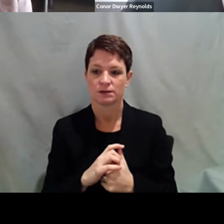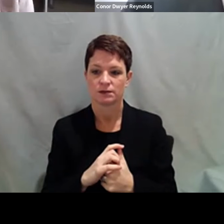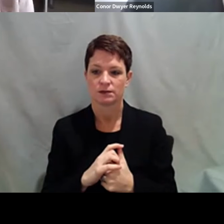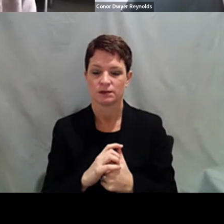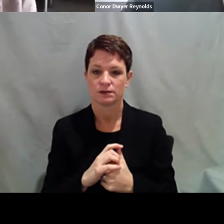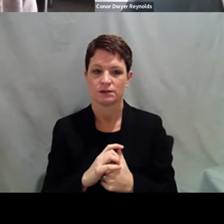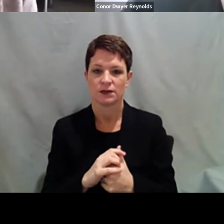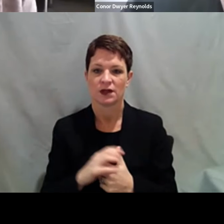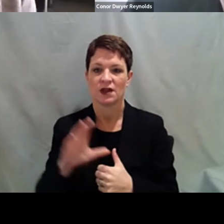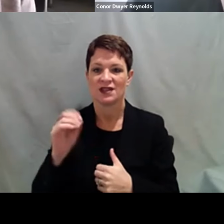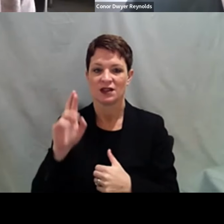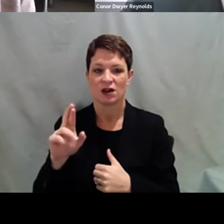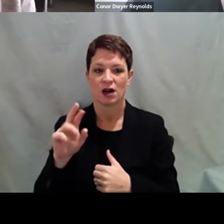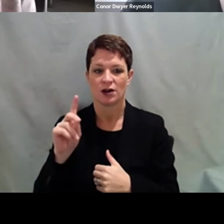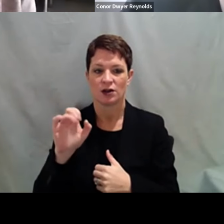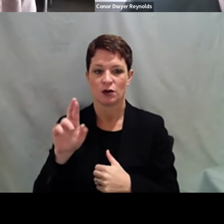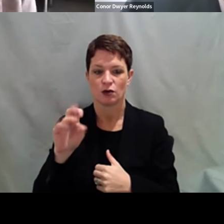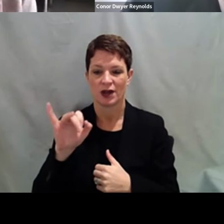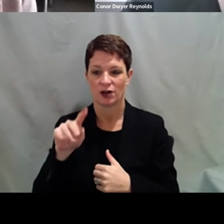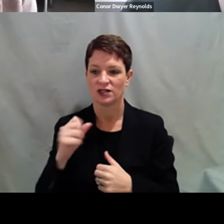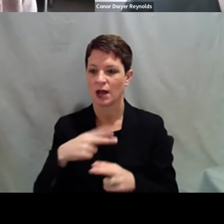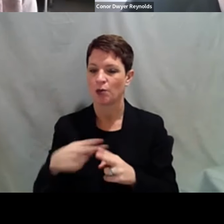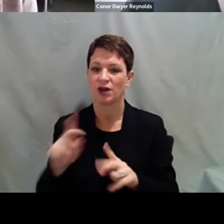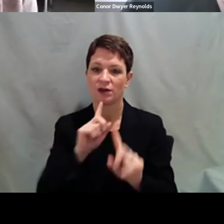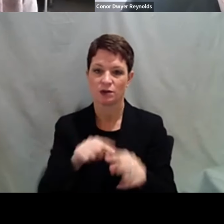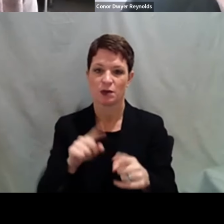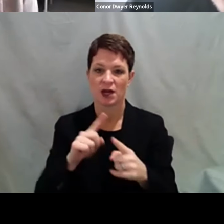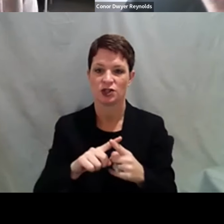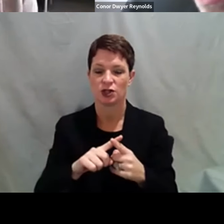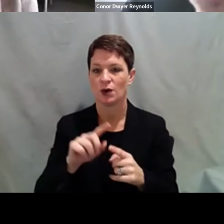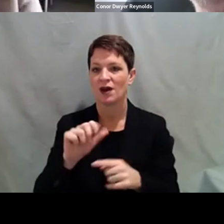This is Conor Dwyer Reynolds. I will briefly respond to the affirmatively